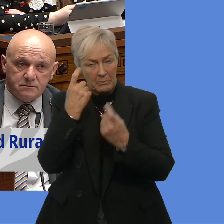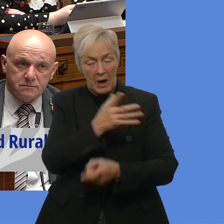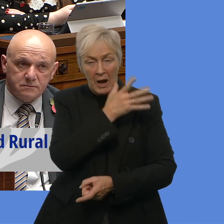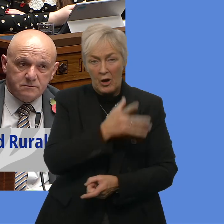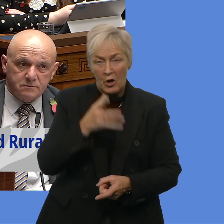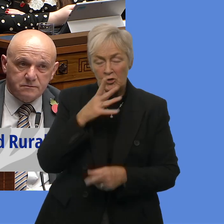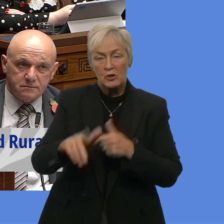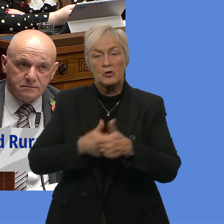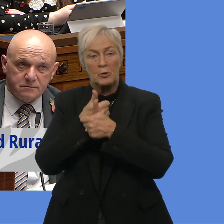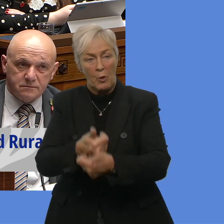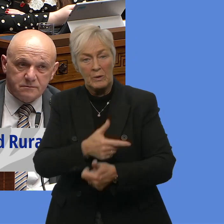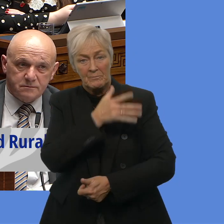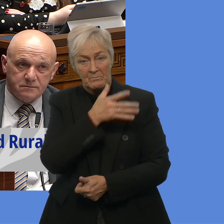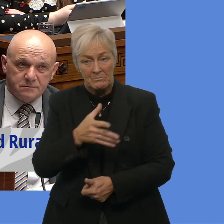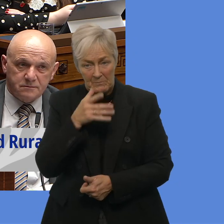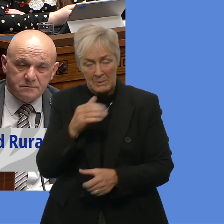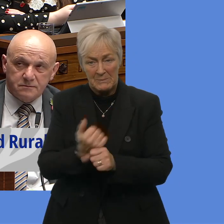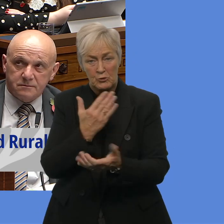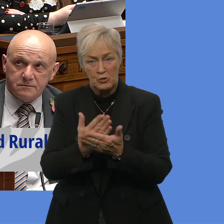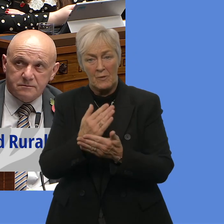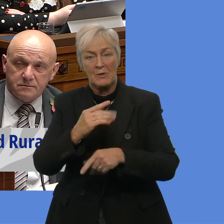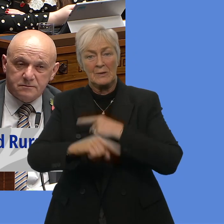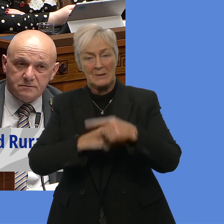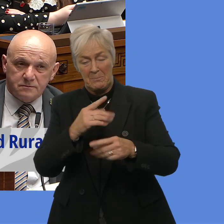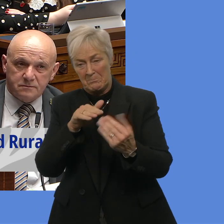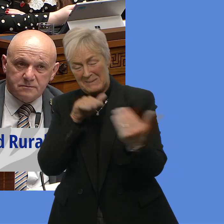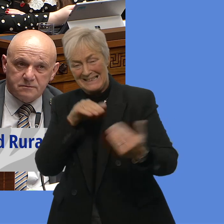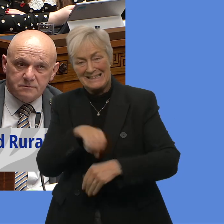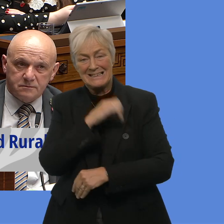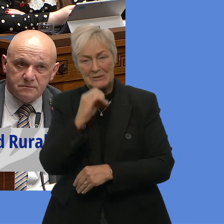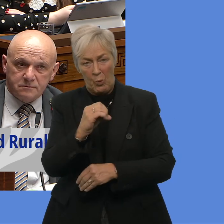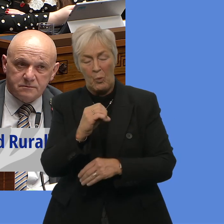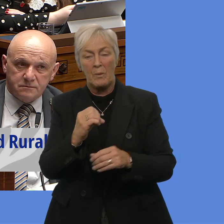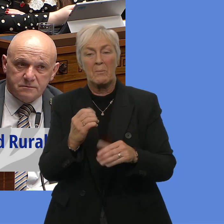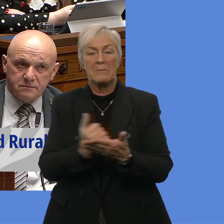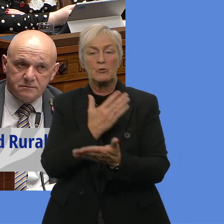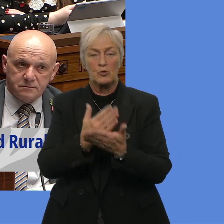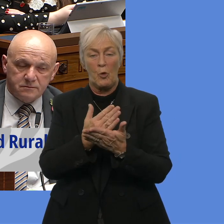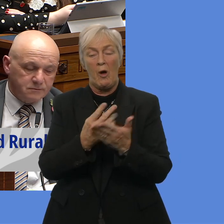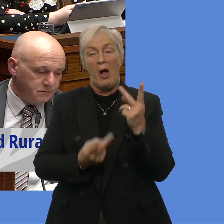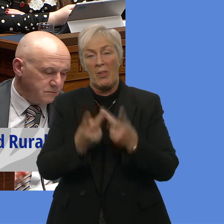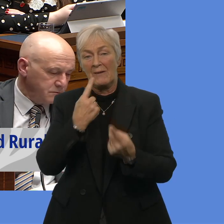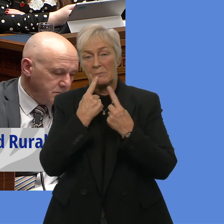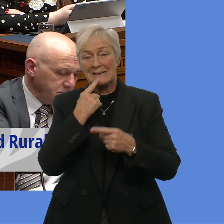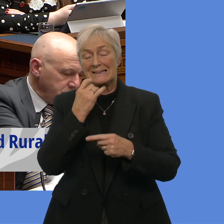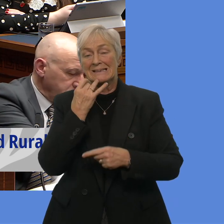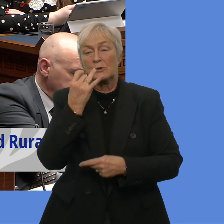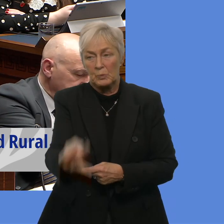that we support farming in its road towards net zero. It's absolutely key, and I'll be making further announcements about this next week. Alan